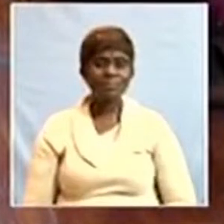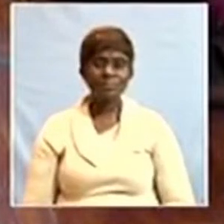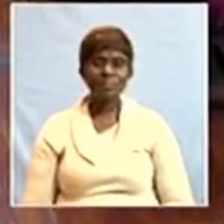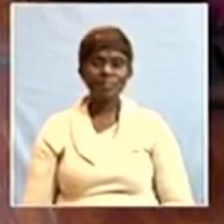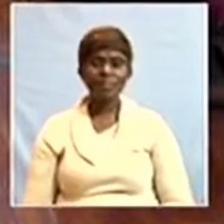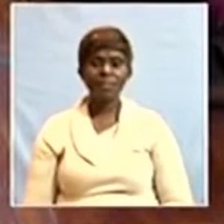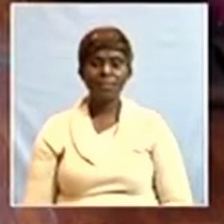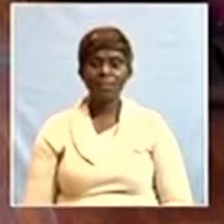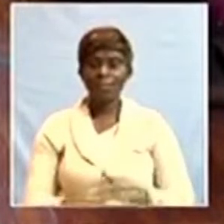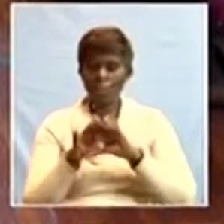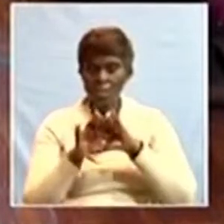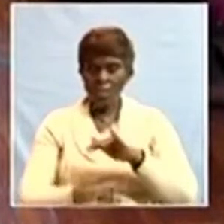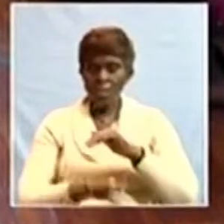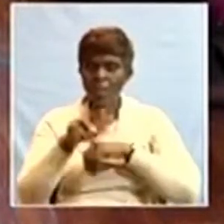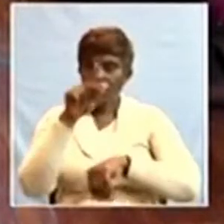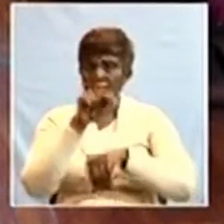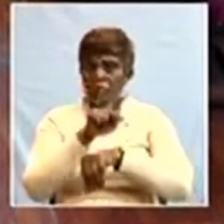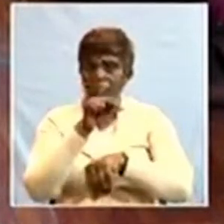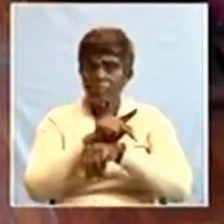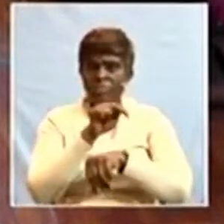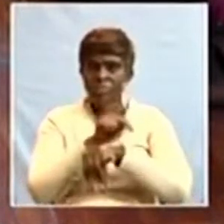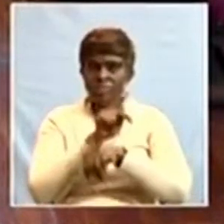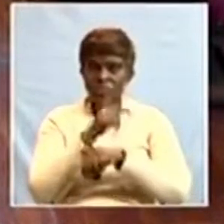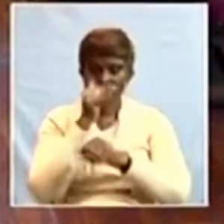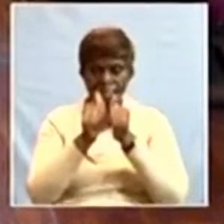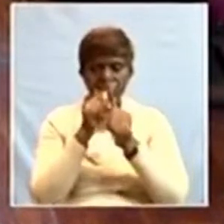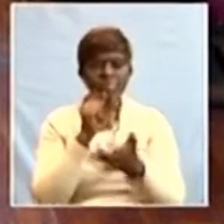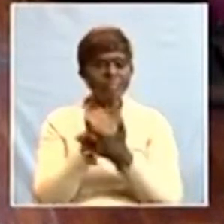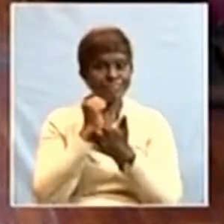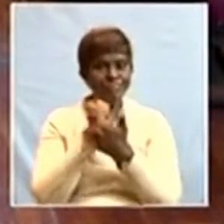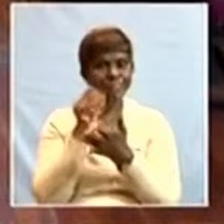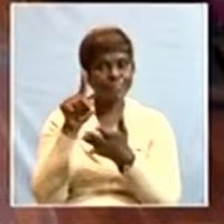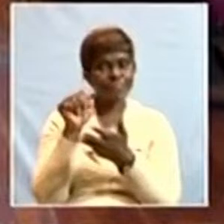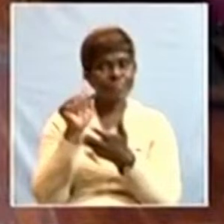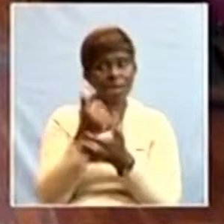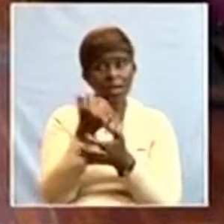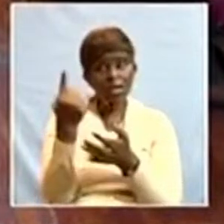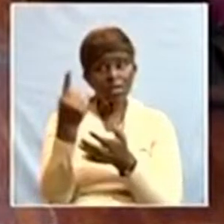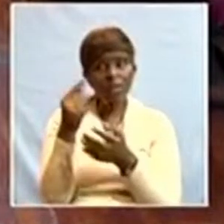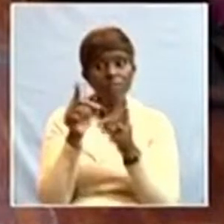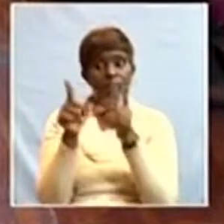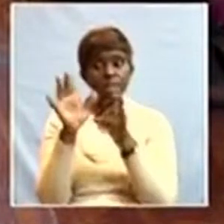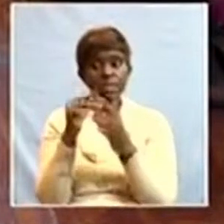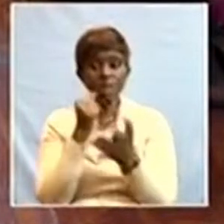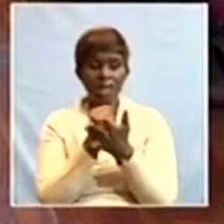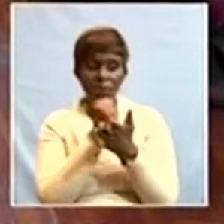It is under this project proceeds to help the PS. Which director?